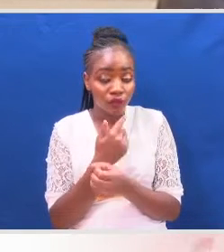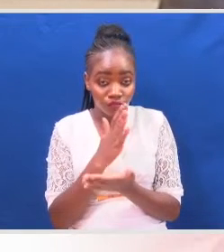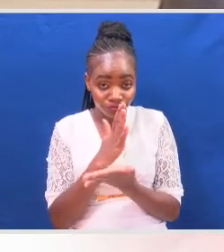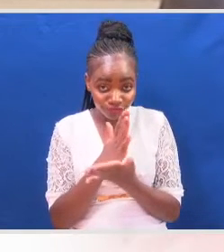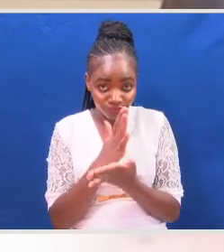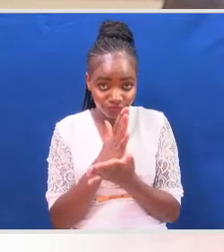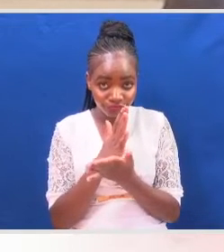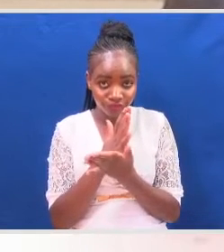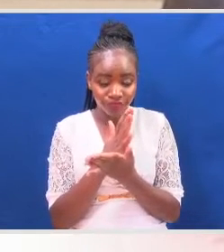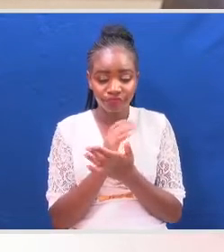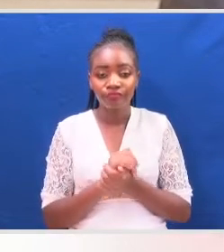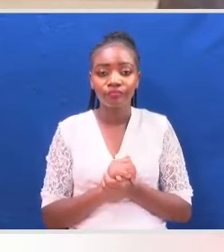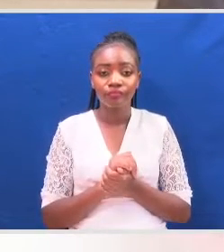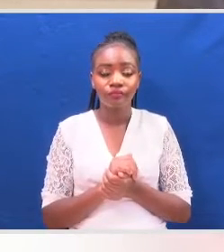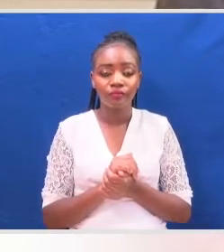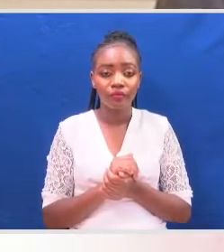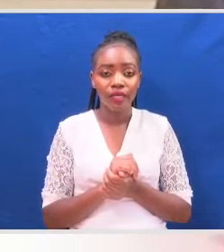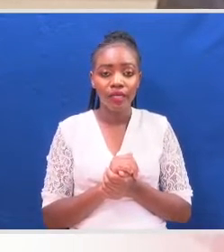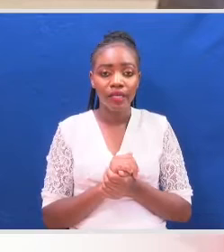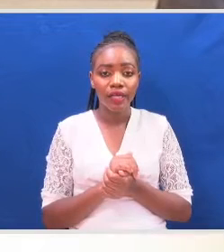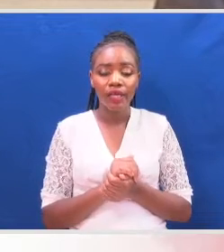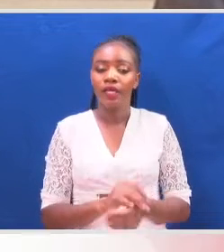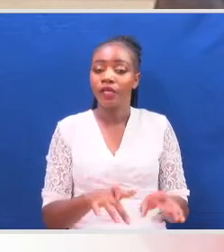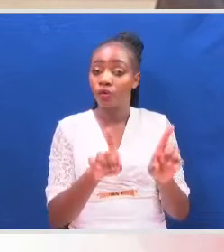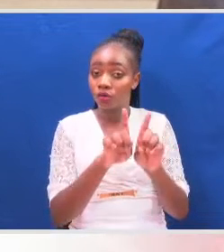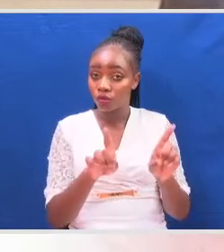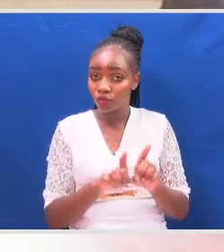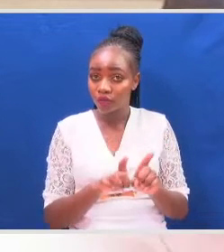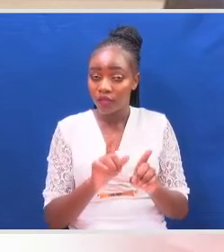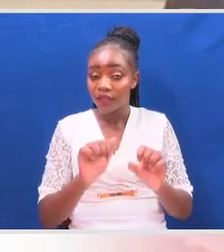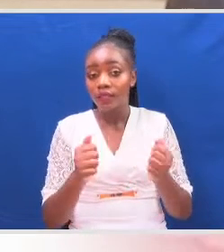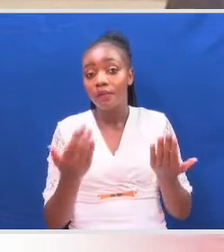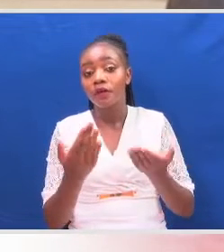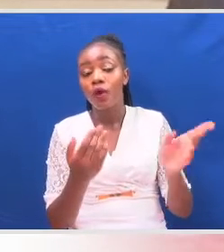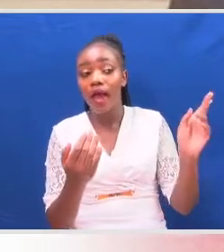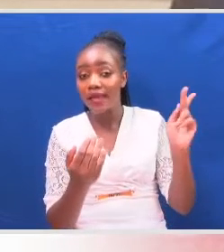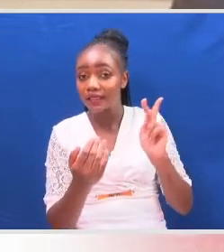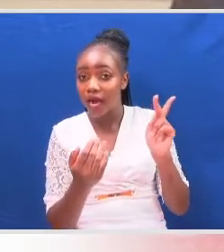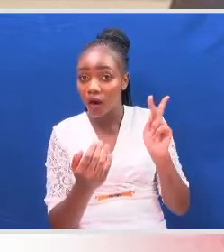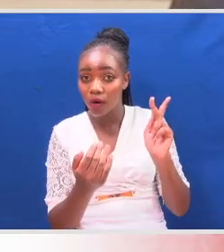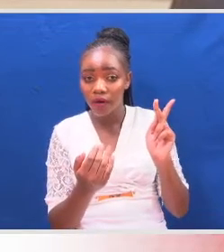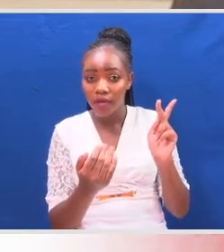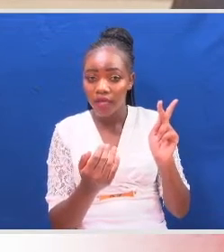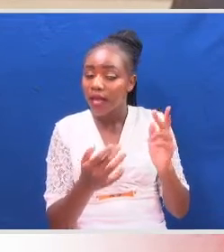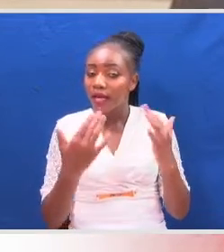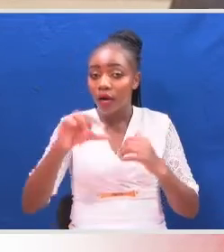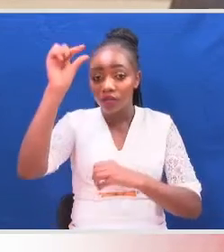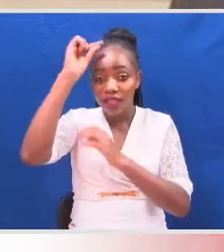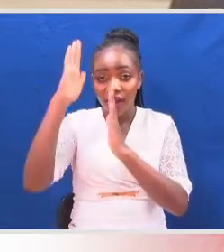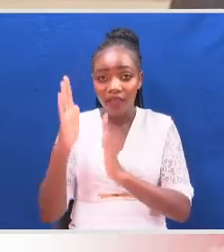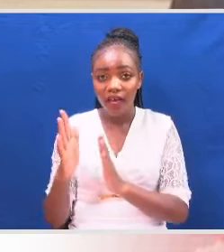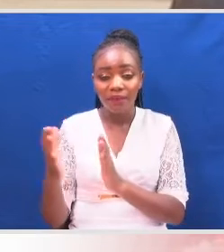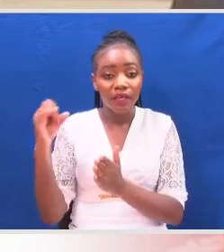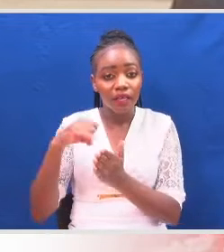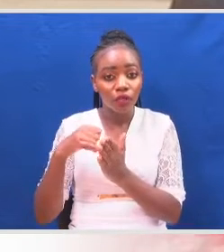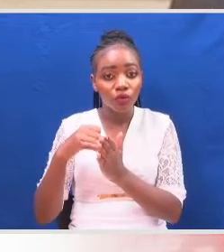coronavirus COVID-19 patient. At Kahawa, the governor,